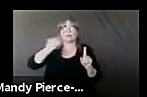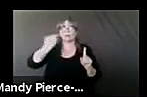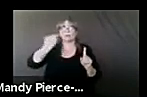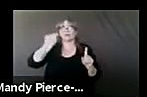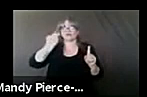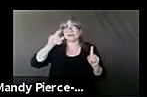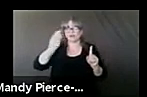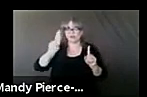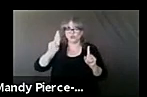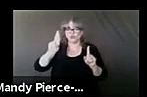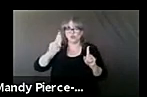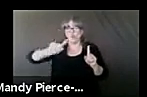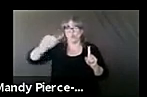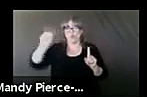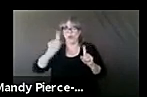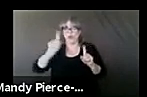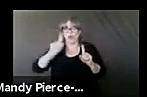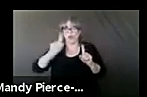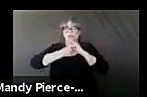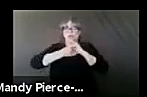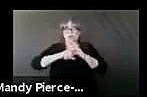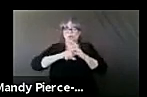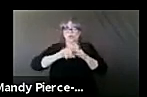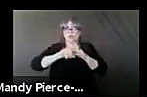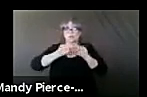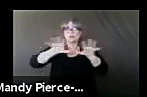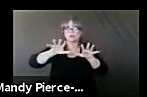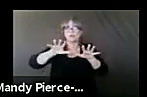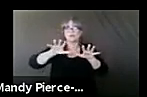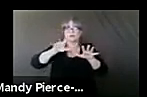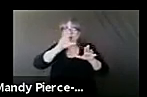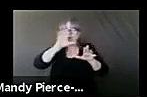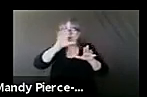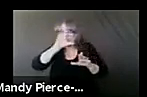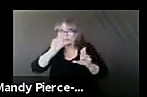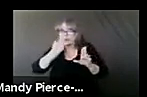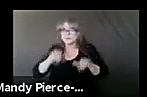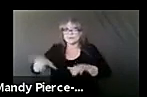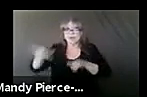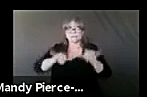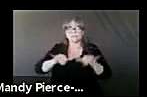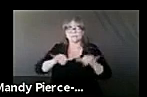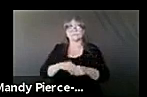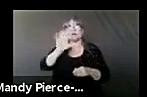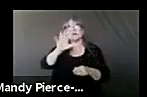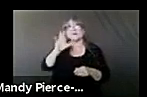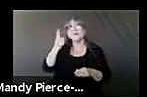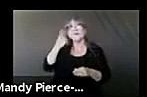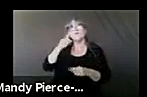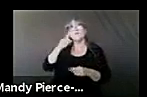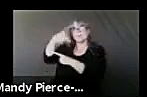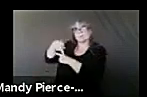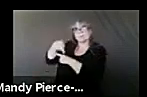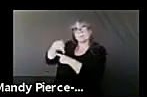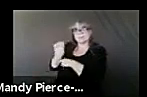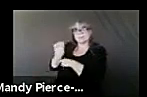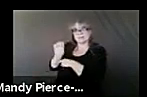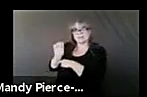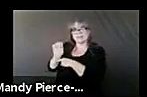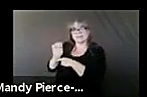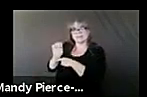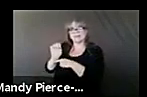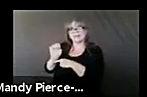overall triggers, so for instance, for PPE, I think the trigger is clear that multiple reports coming